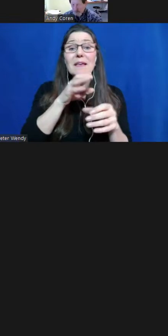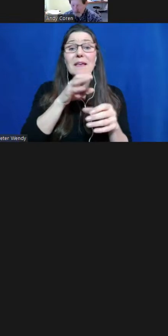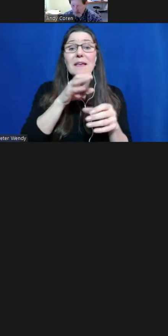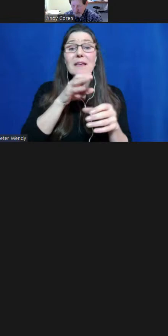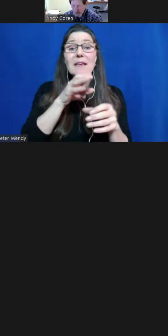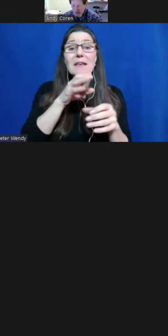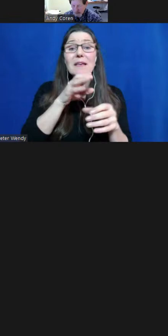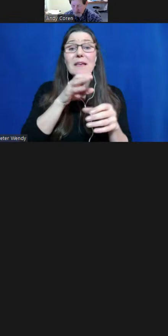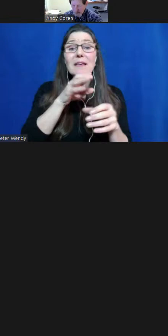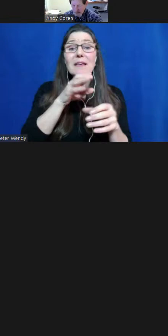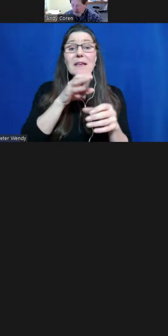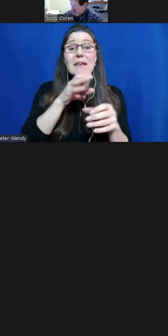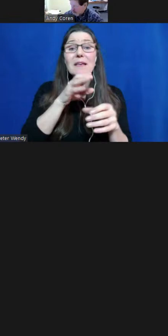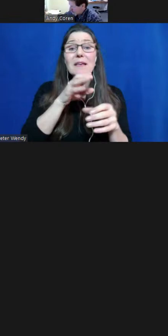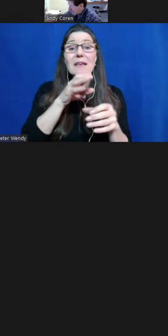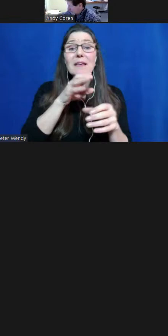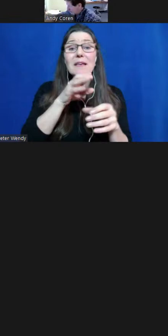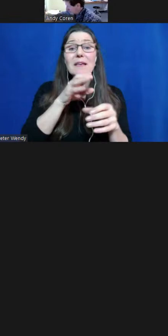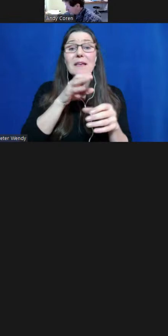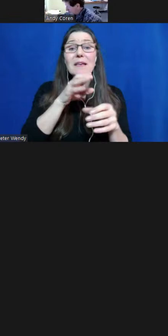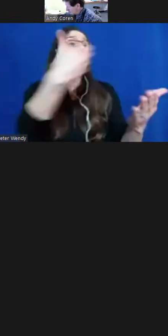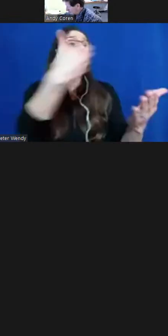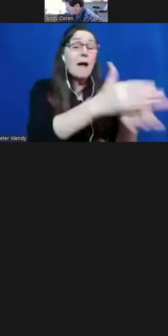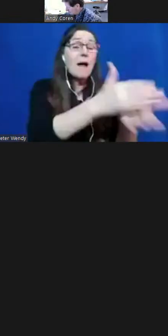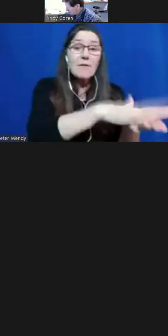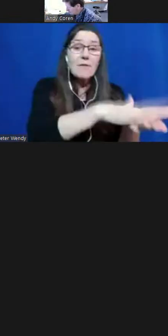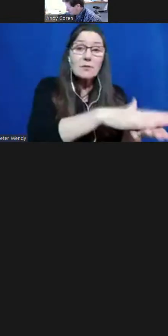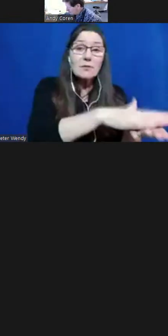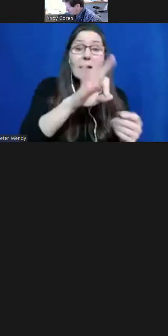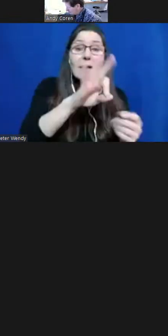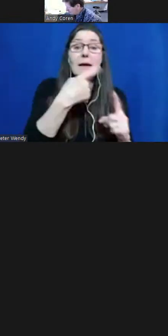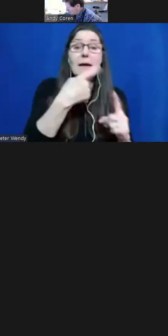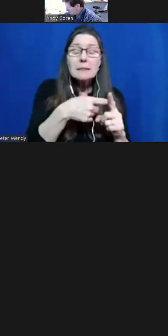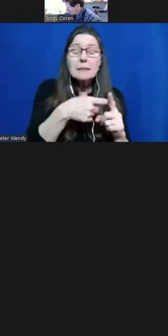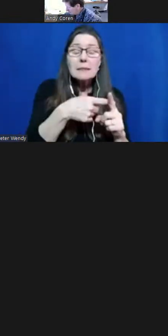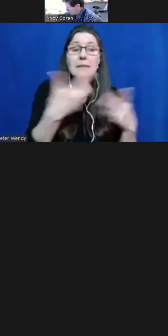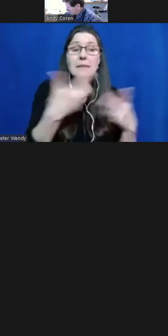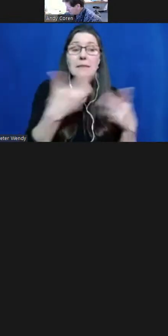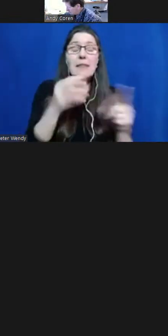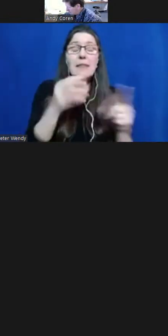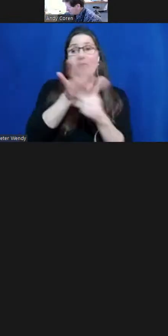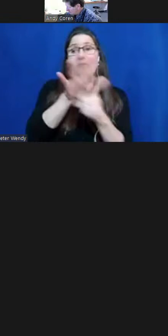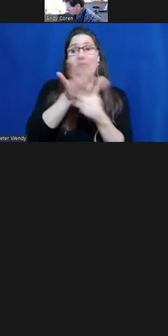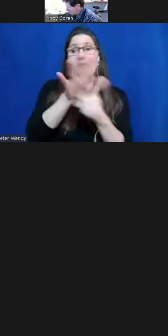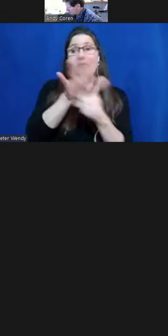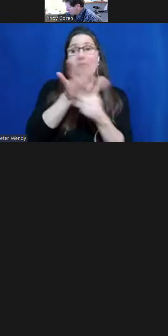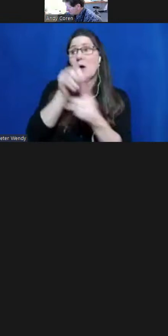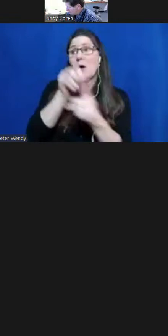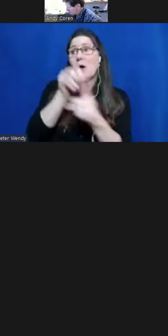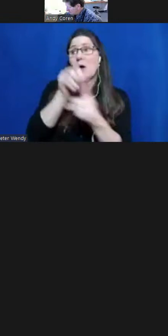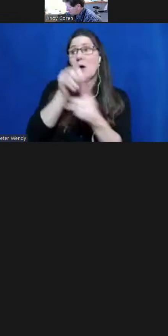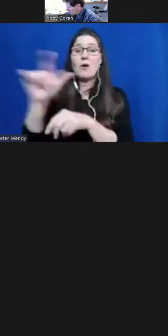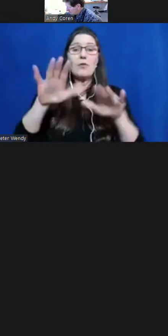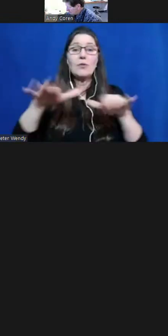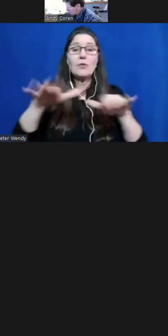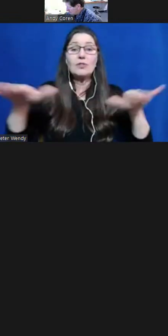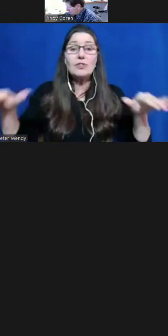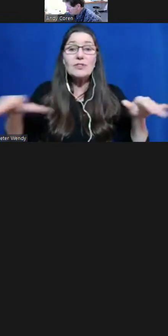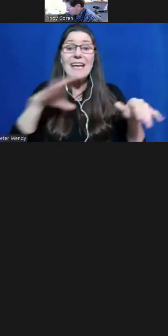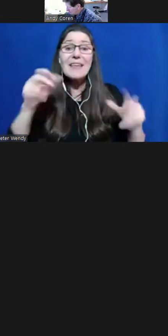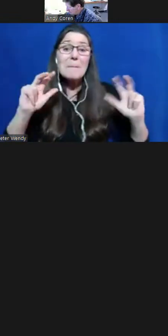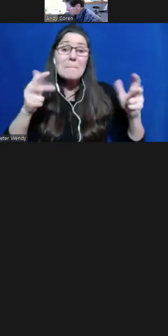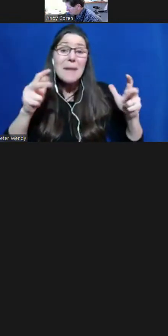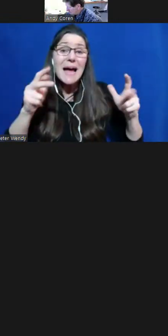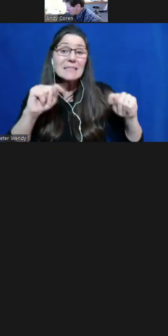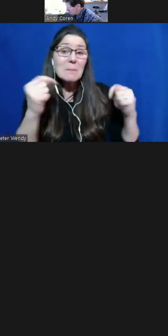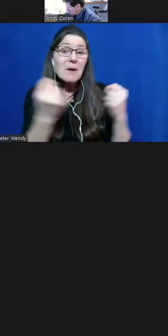school. So that exposed all those kids. And the basketball team seems